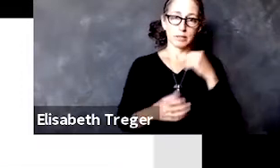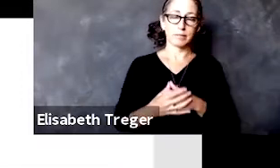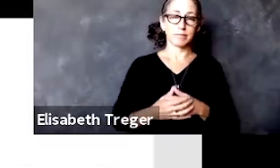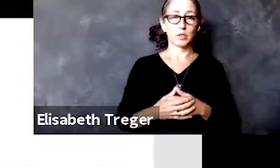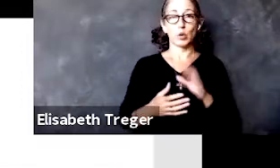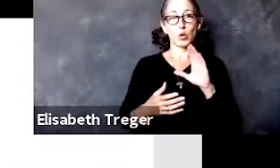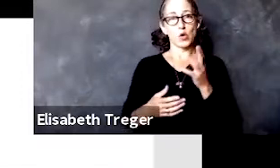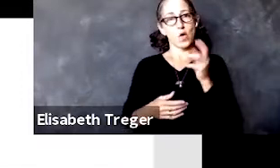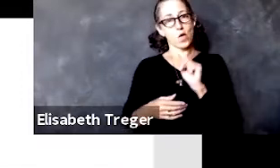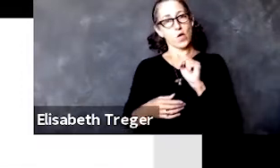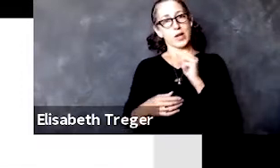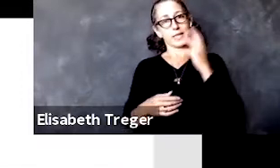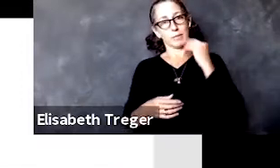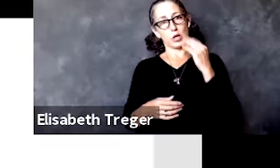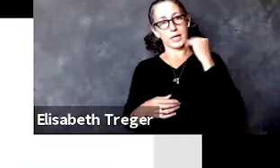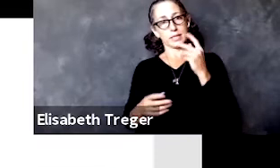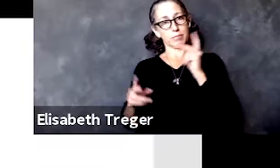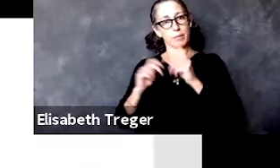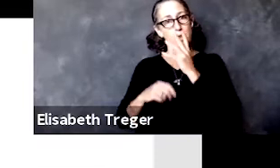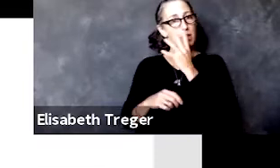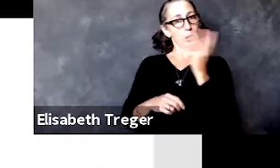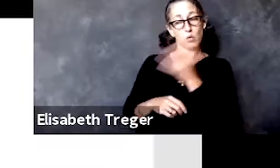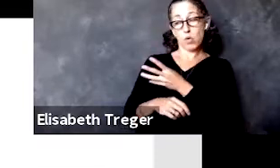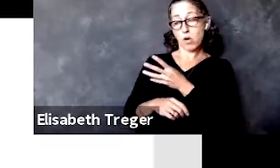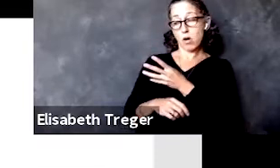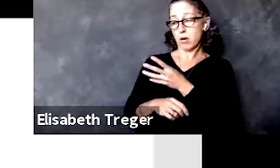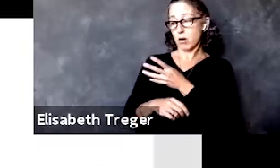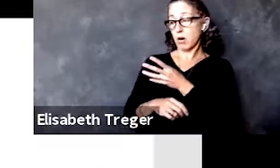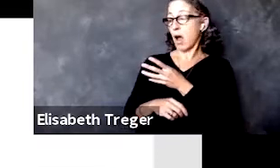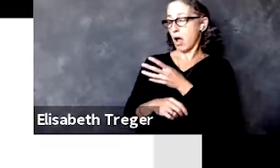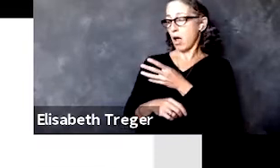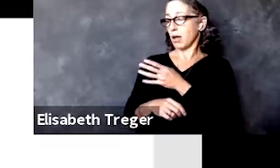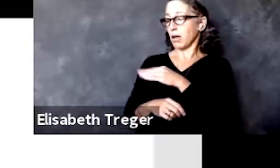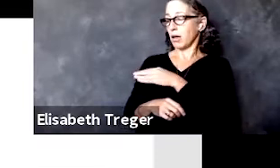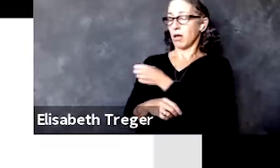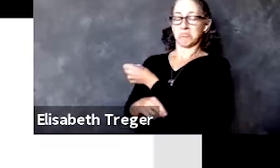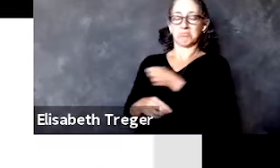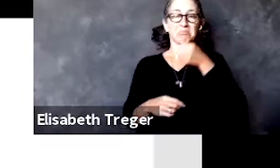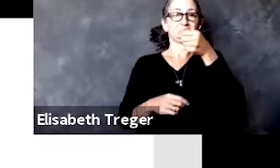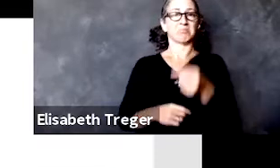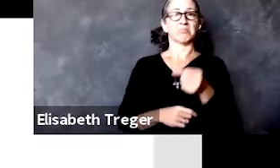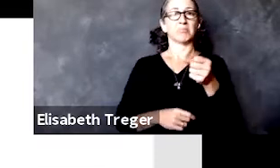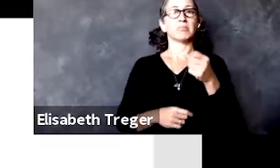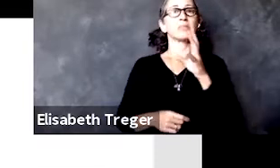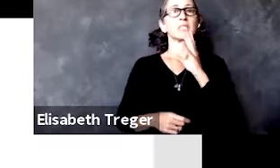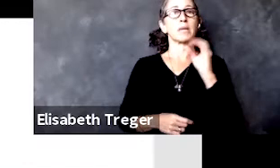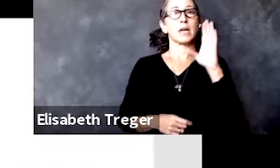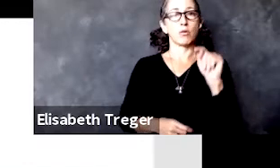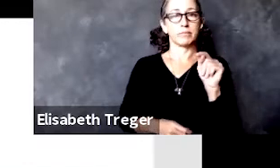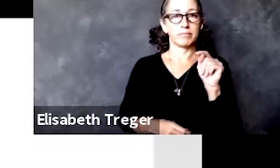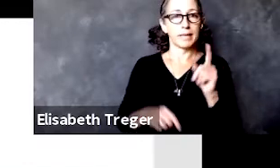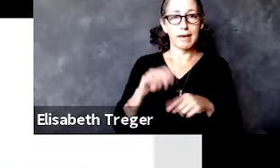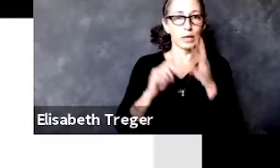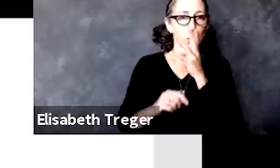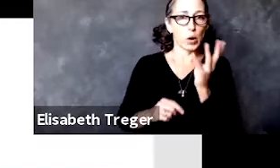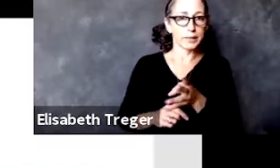who are ignored no longer ignored, issues that are ignored no longer ignored. One of the best examples that I can think of about